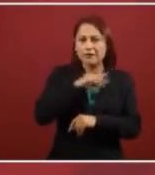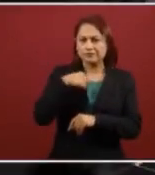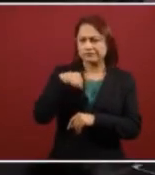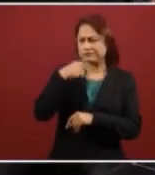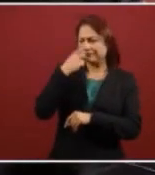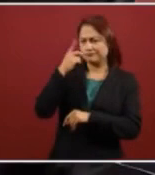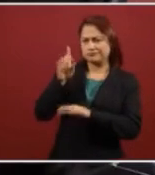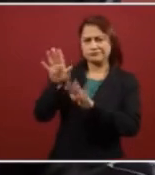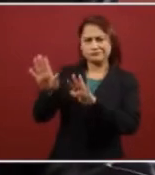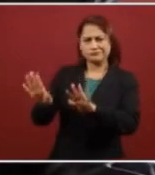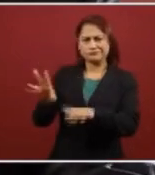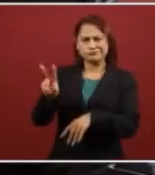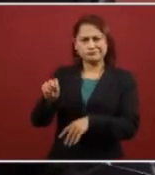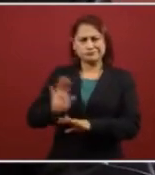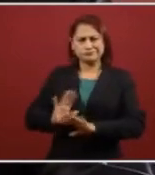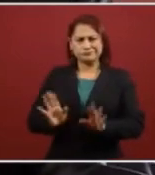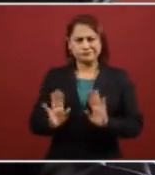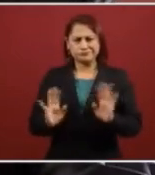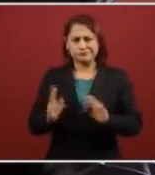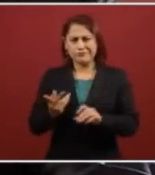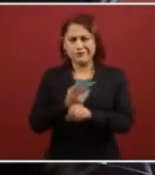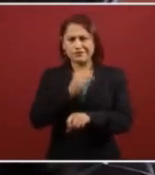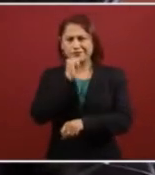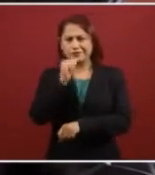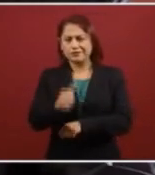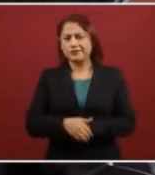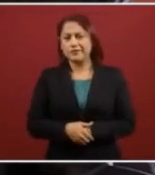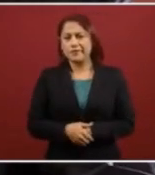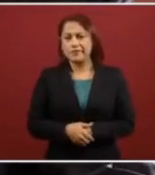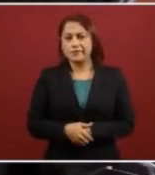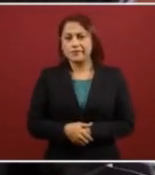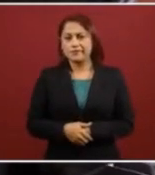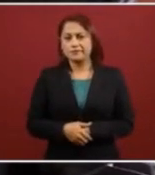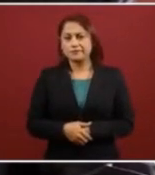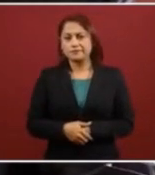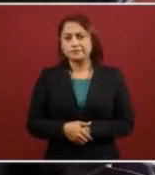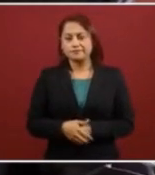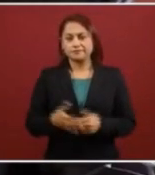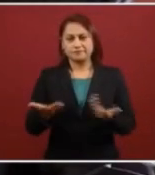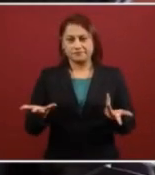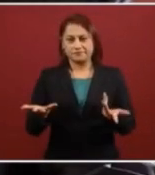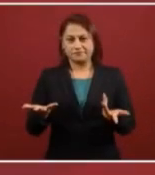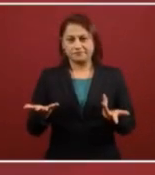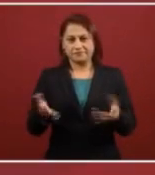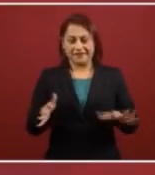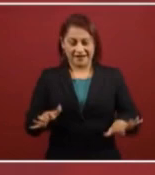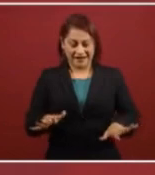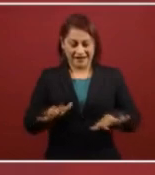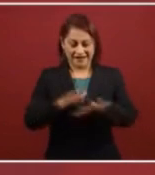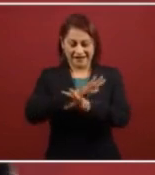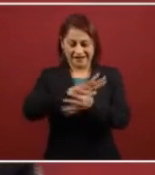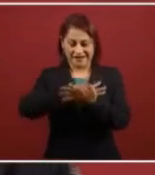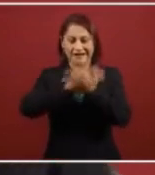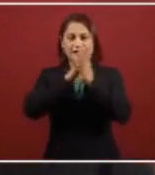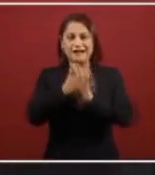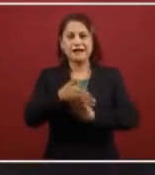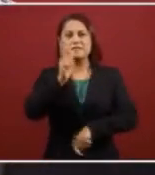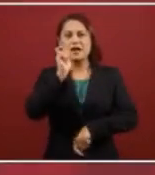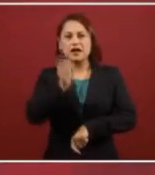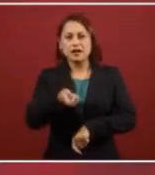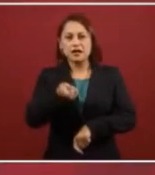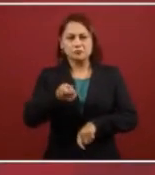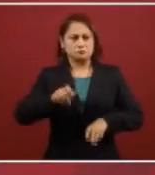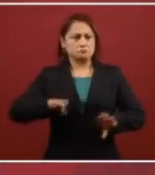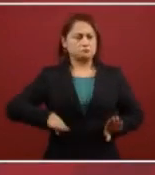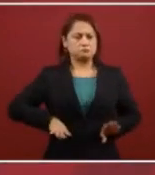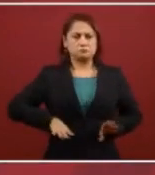del cambio es que también part of the change is that we're going to also act a different way. Los mercados, pues sí, the